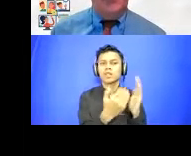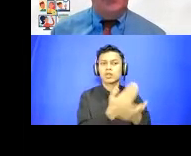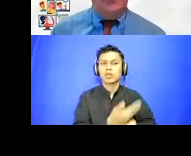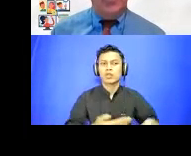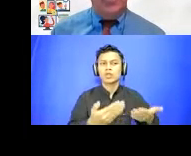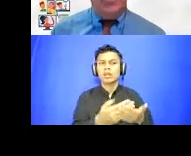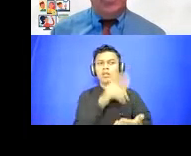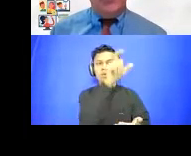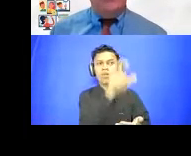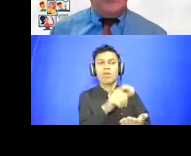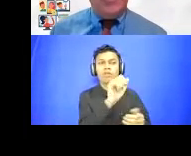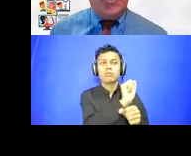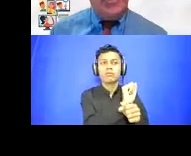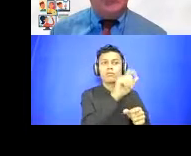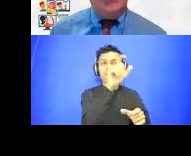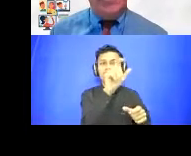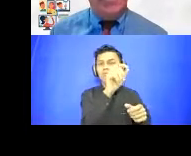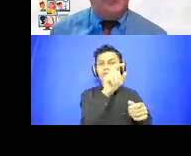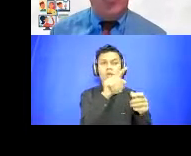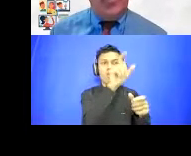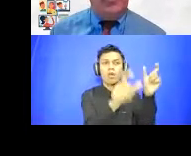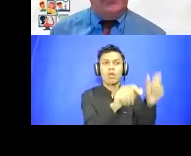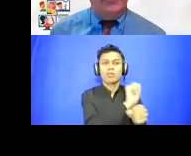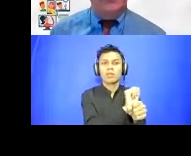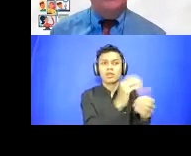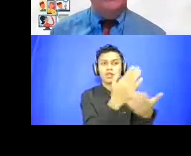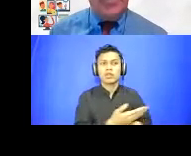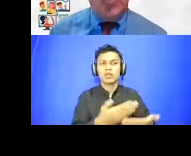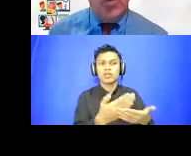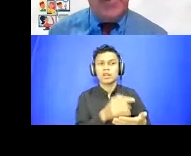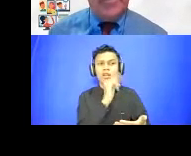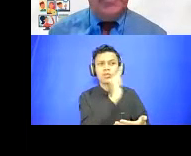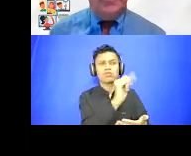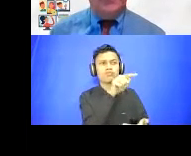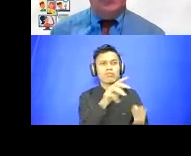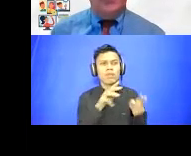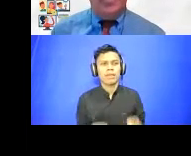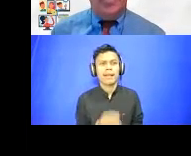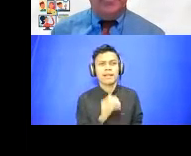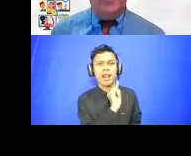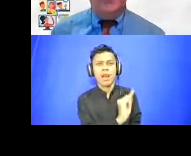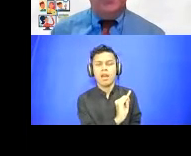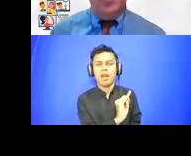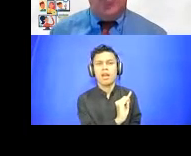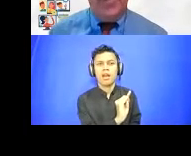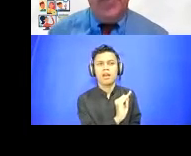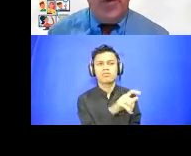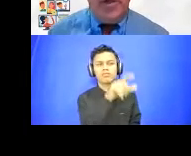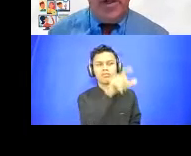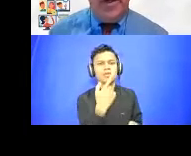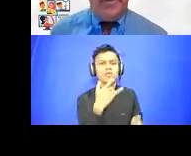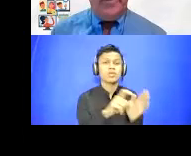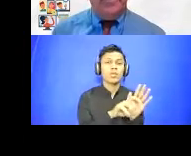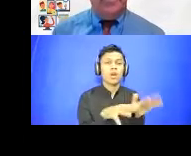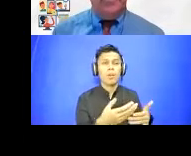technology. They exchanged inappropriate sexual messages with clients or with